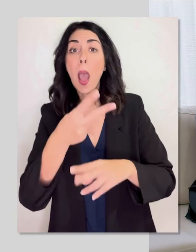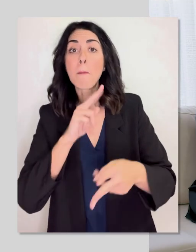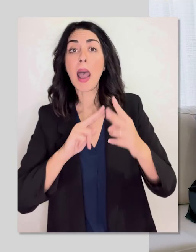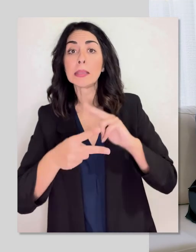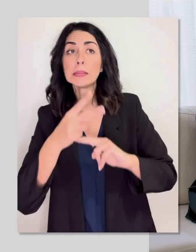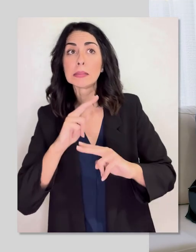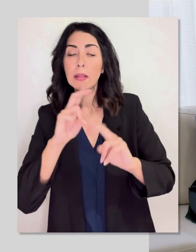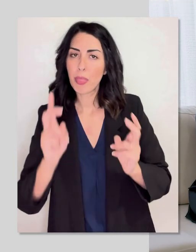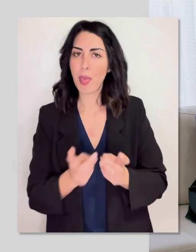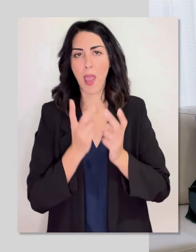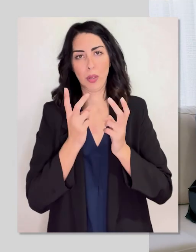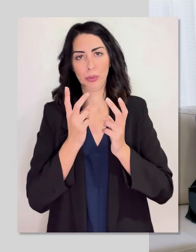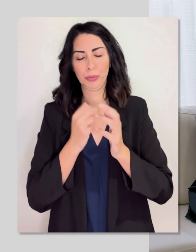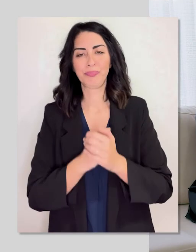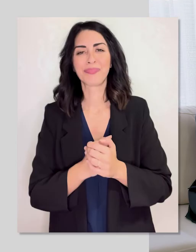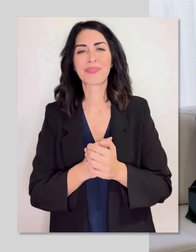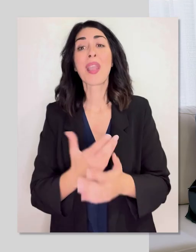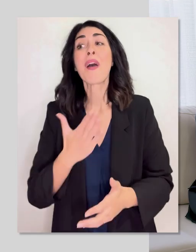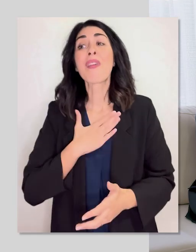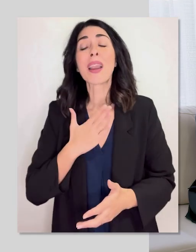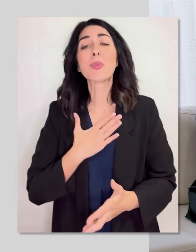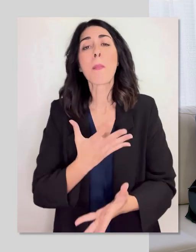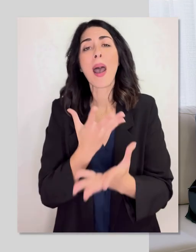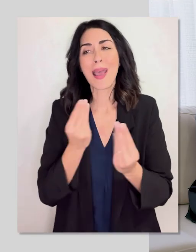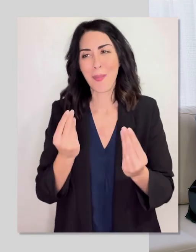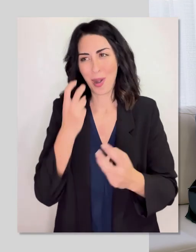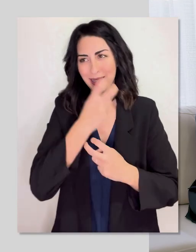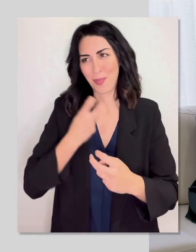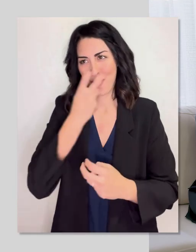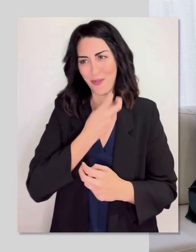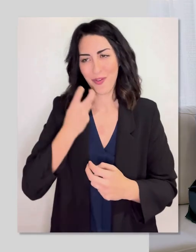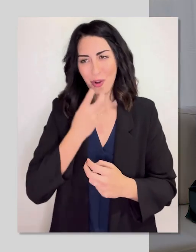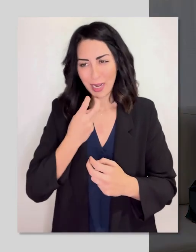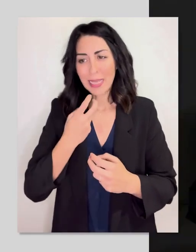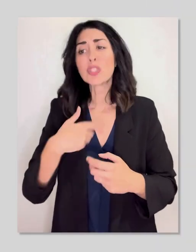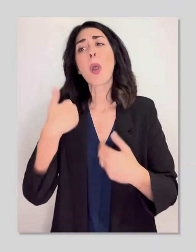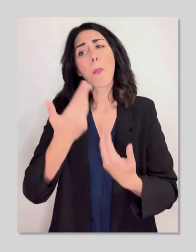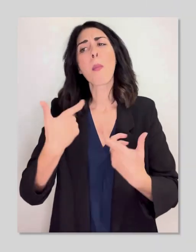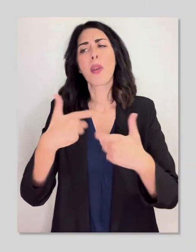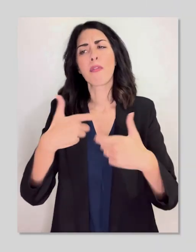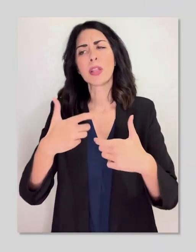information. We will continue with migraine diagnosis in our next video. Okay.